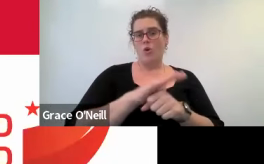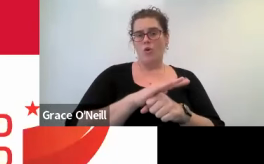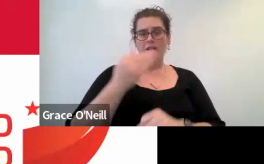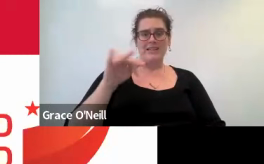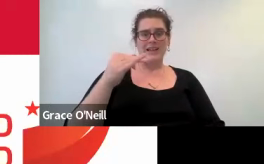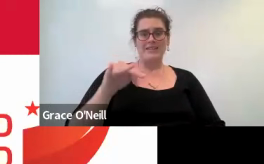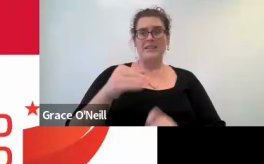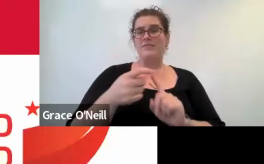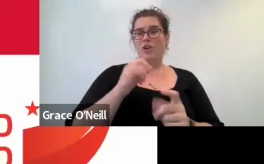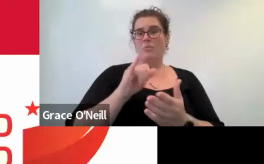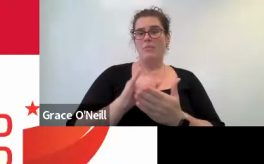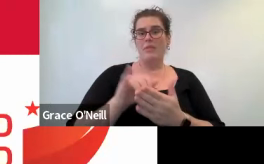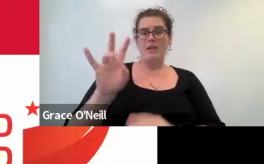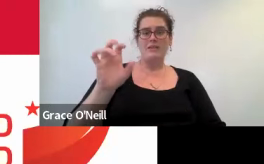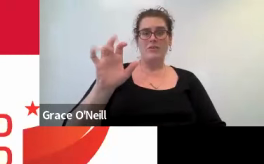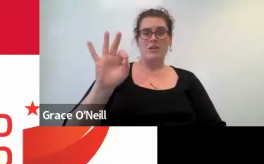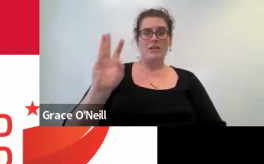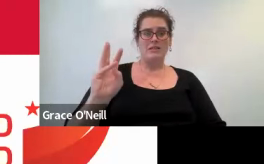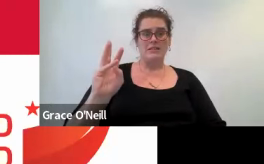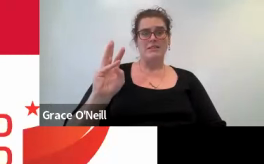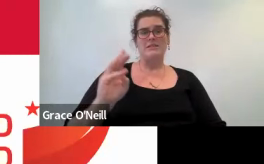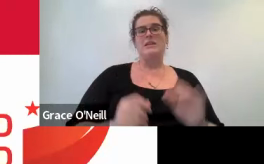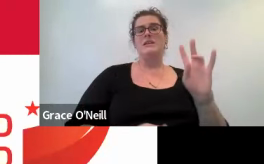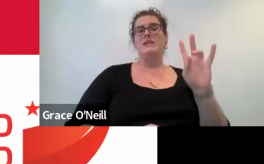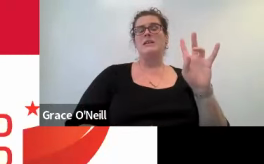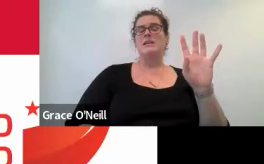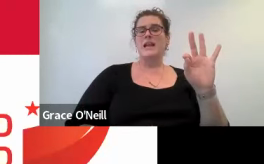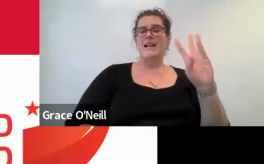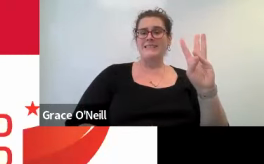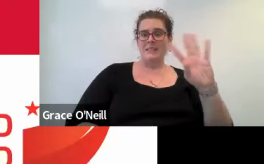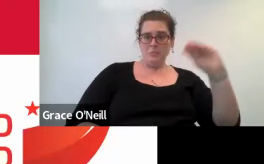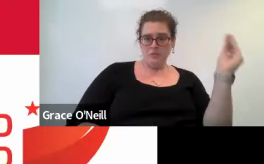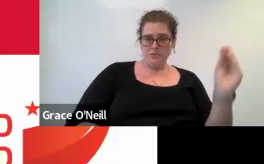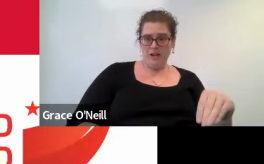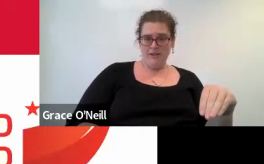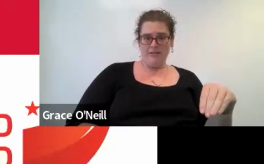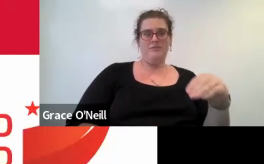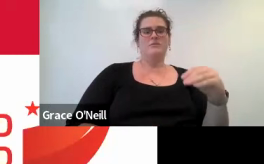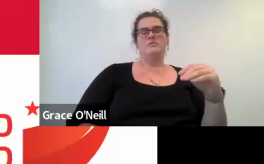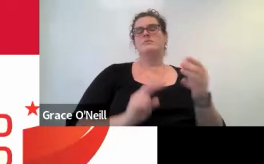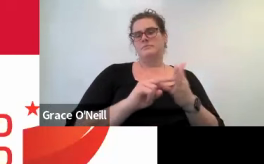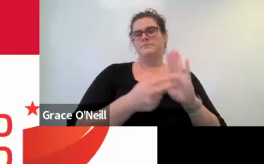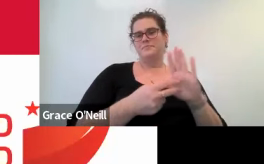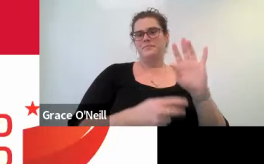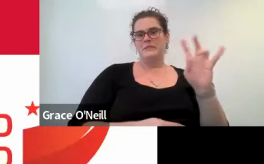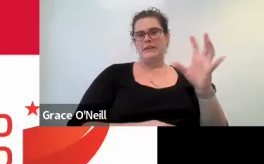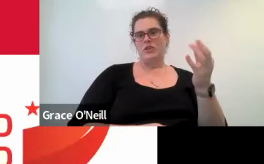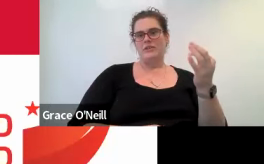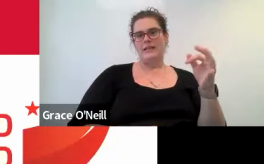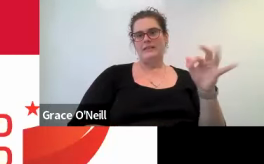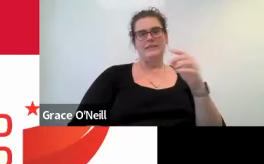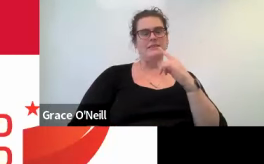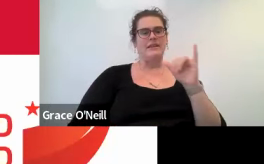the 746 respondents, 96% reported having no trouble getting